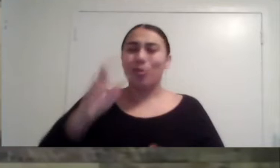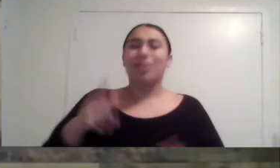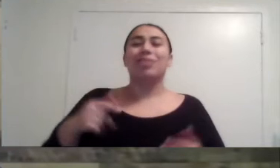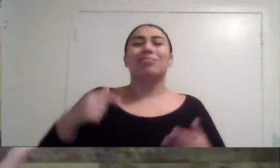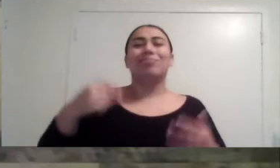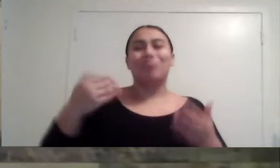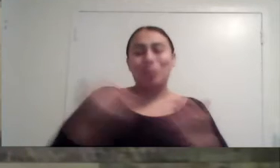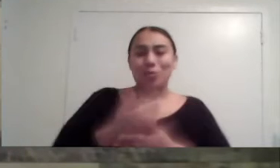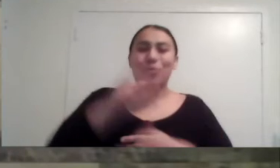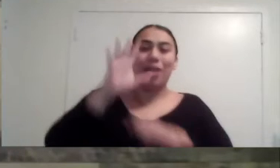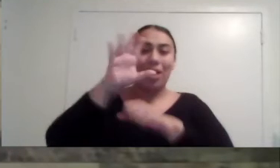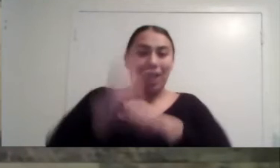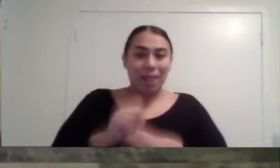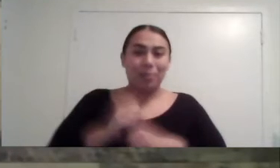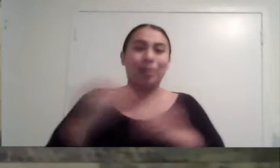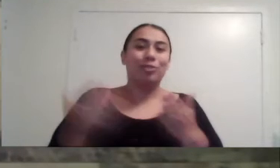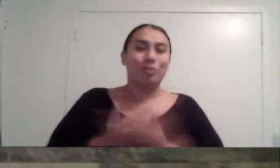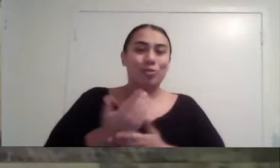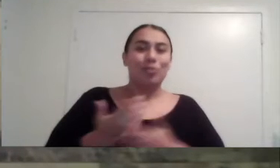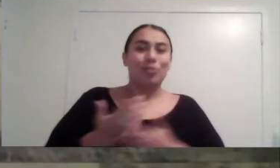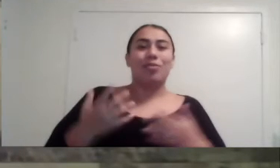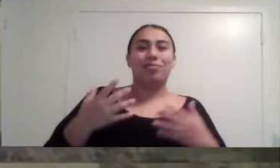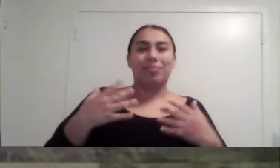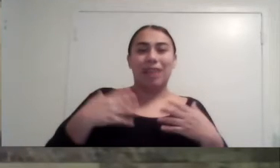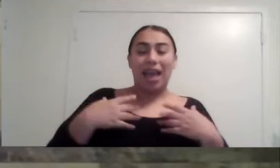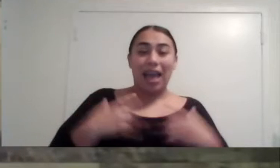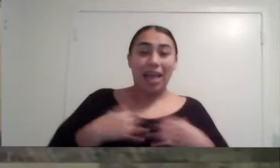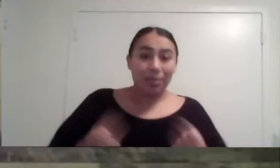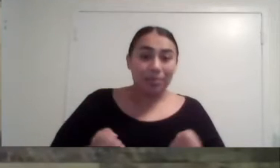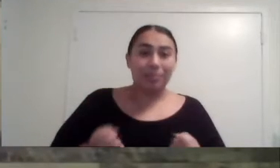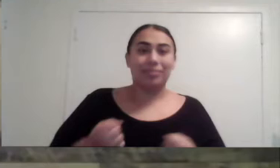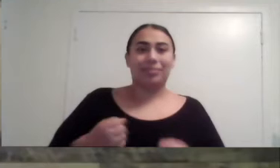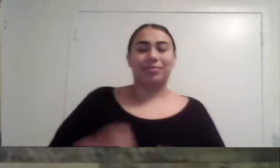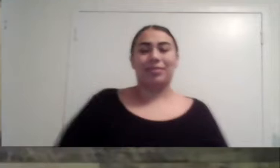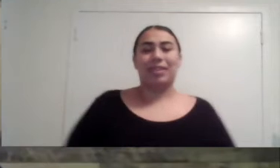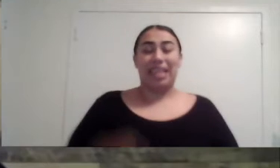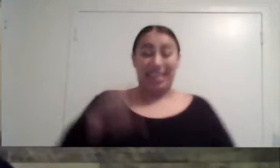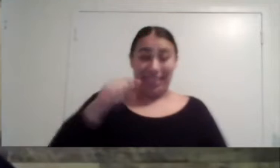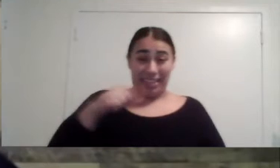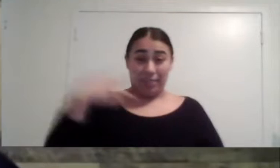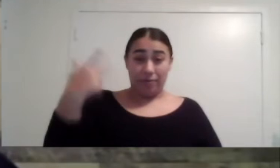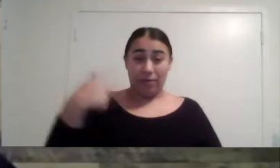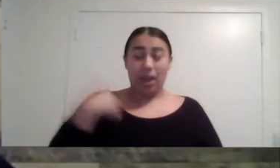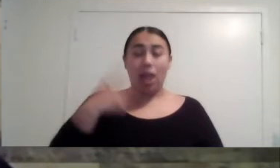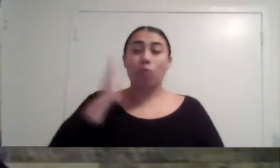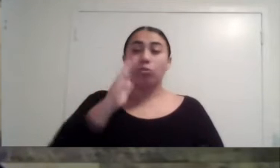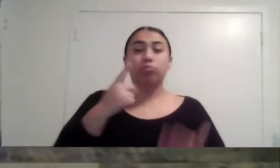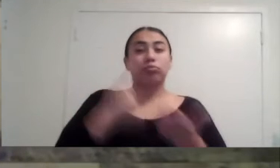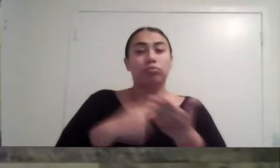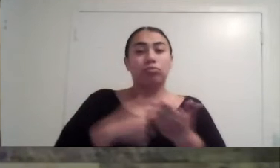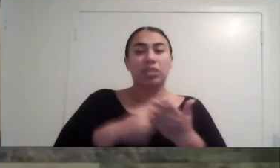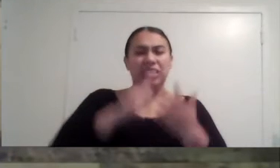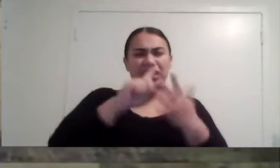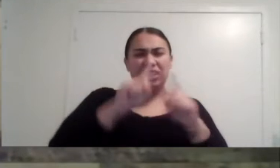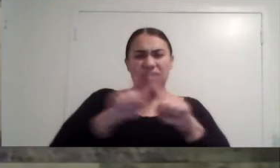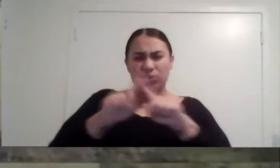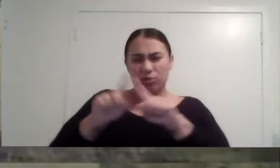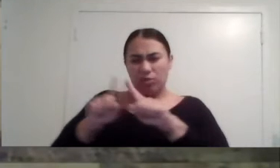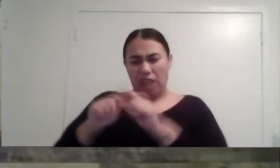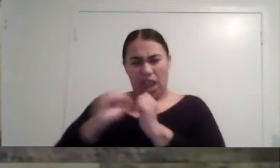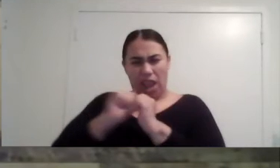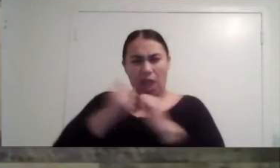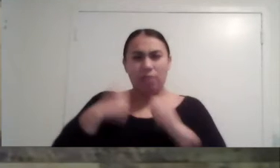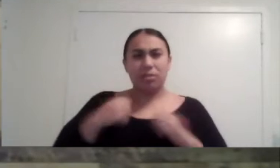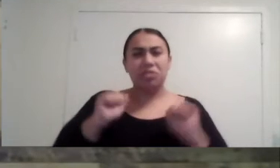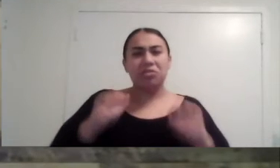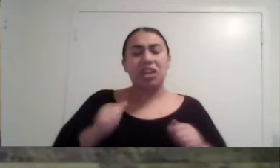over healthy living as we all begin to consider our new year's resolutions. In this episode, I'm going to cover a wide